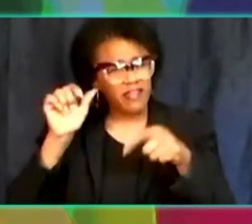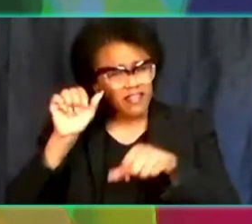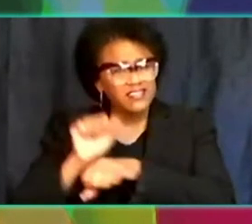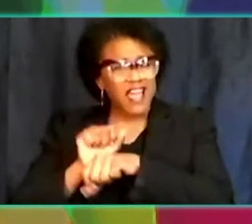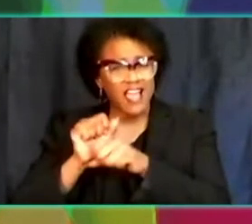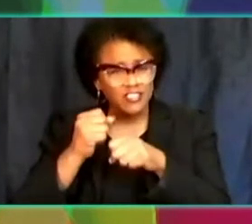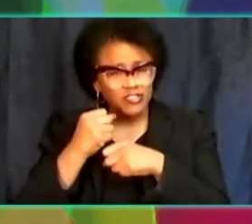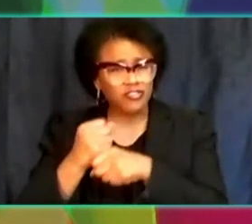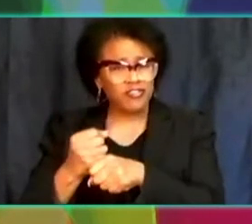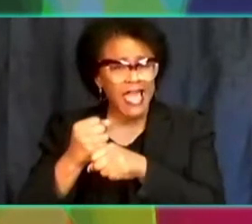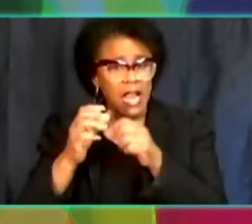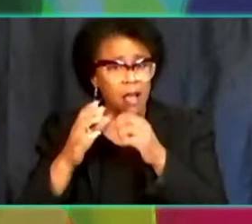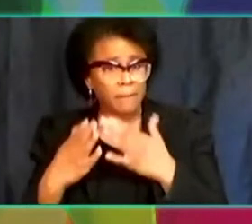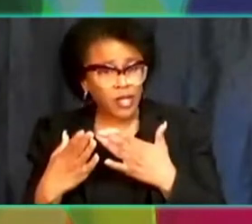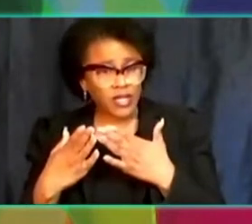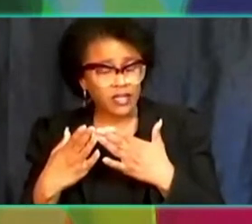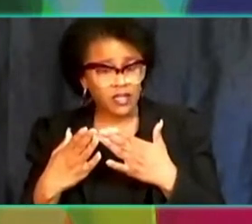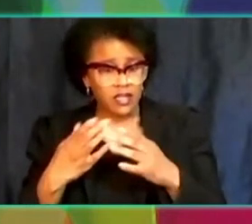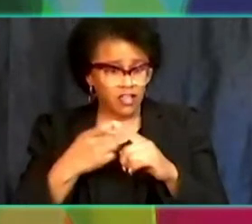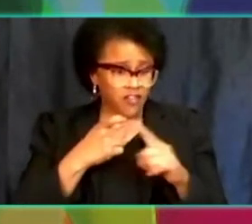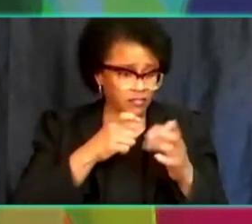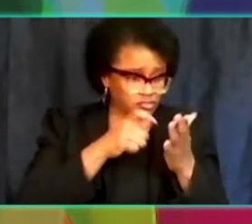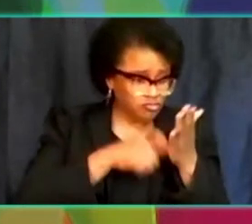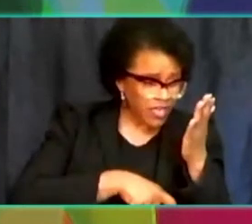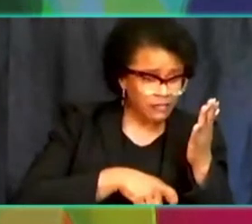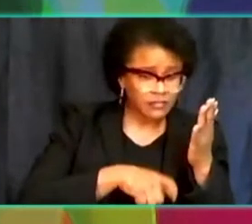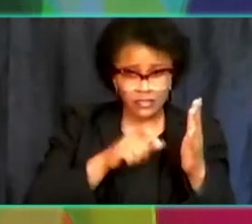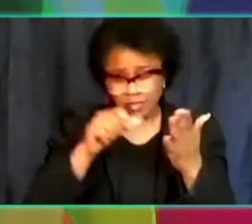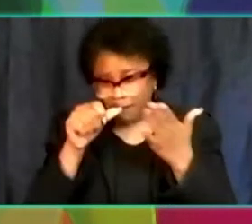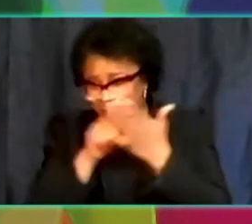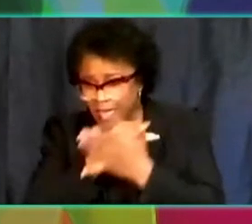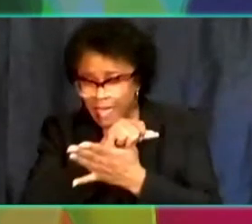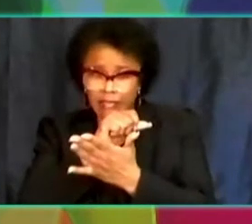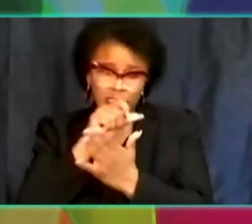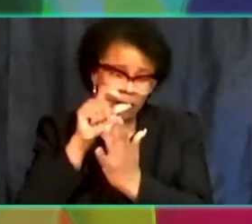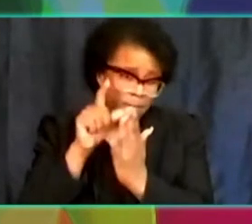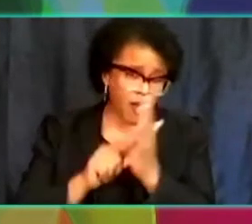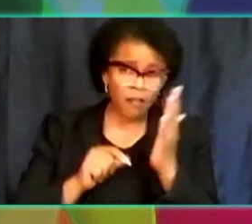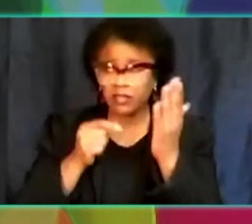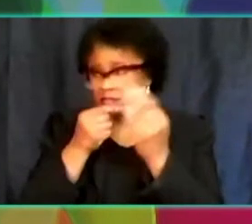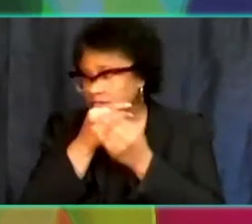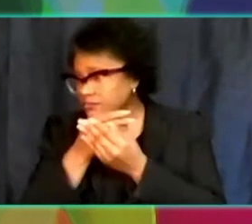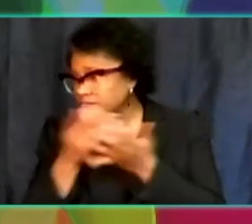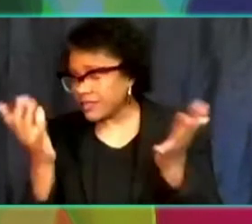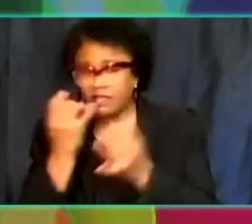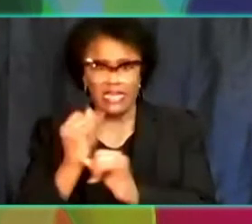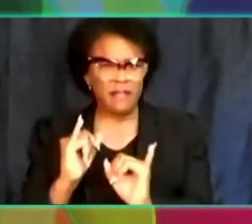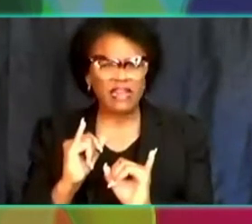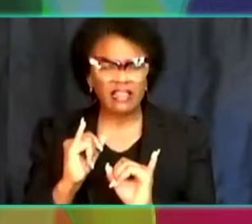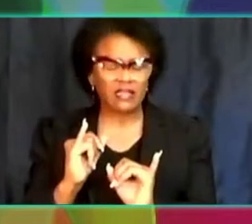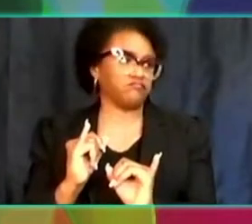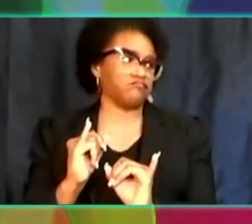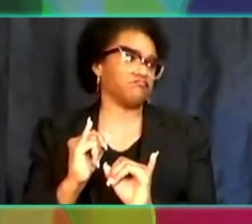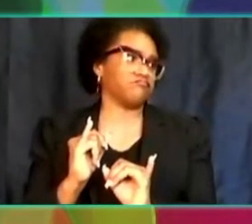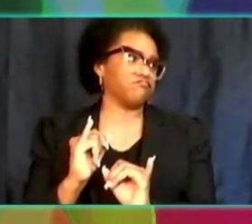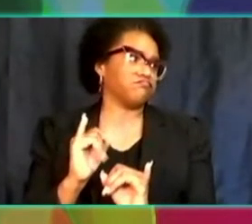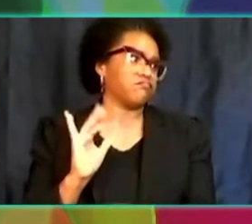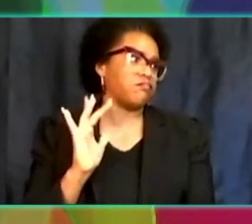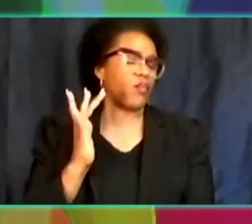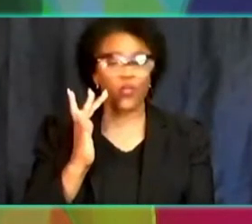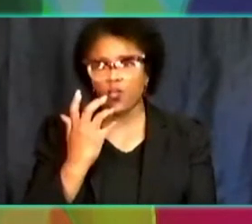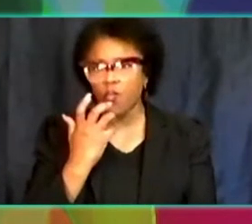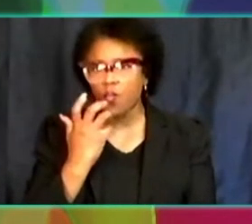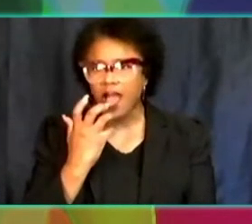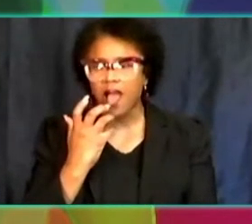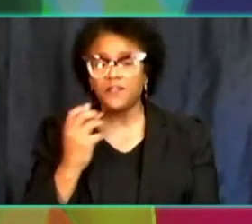book, you know what I mean? To bring it from script to page and published and out there independently too, even, you know, with